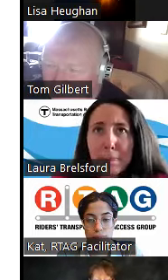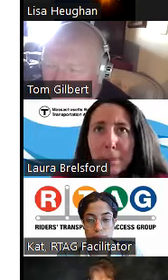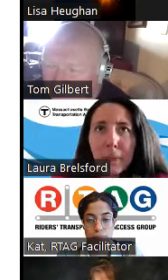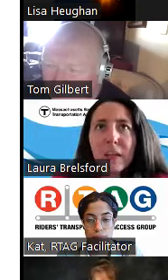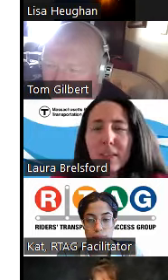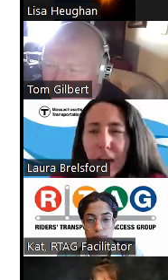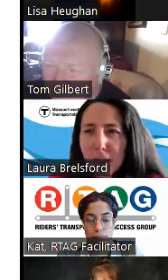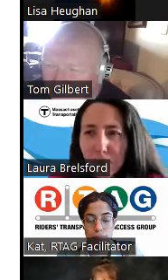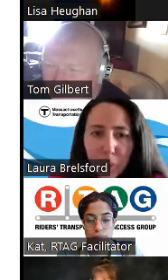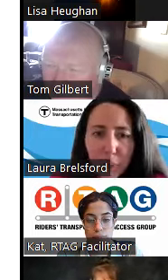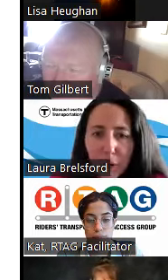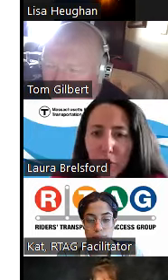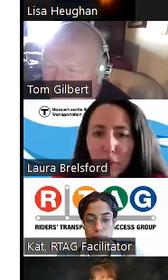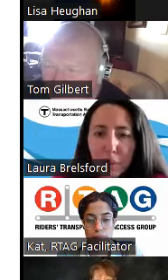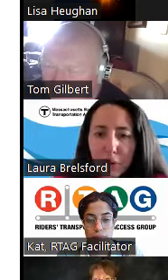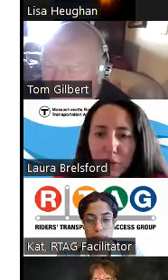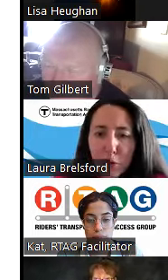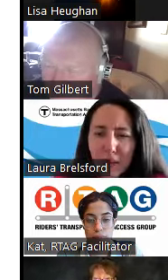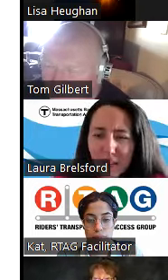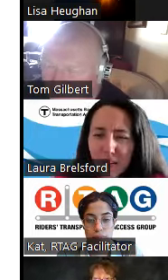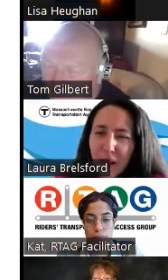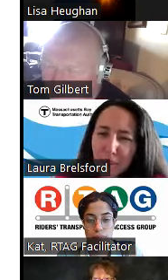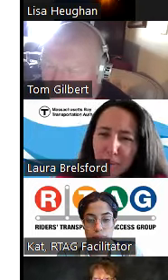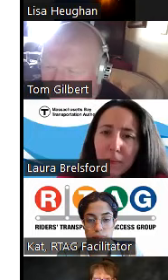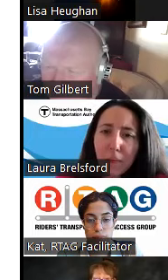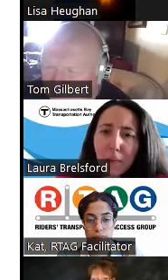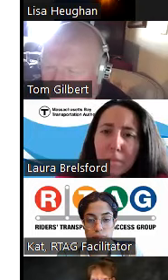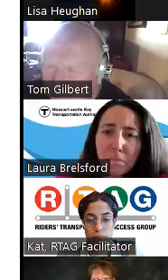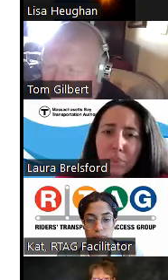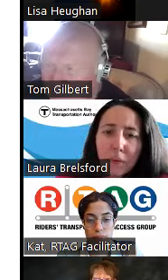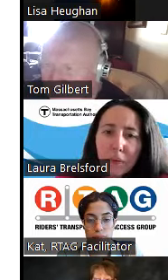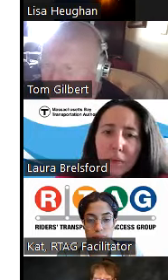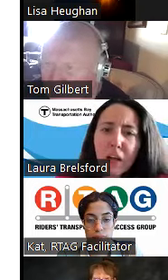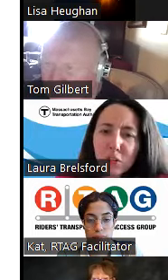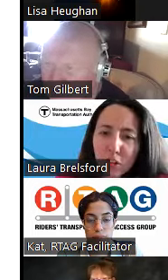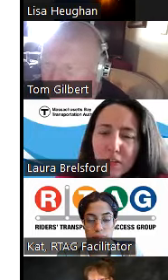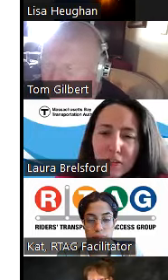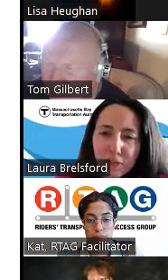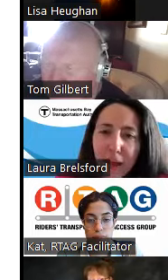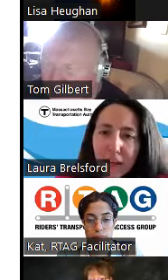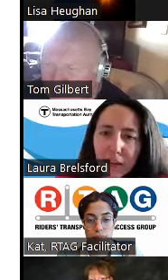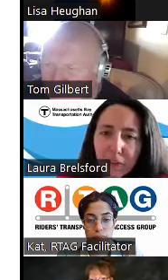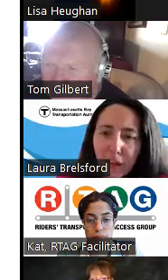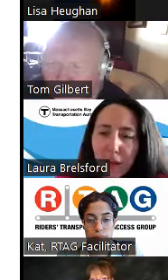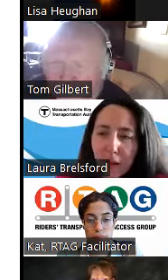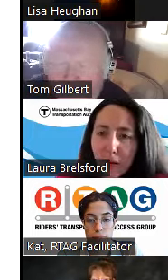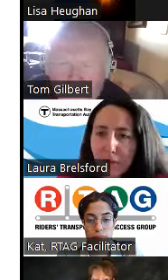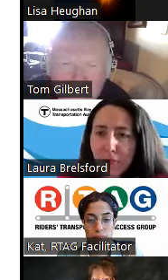something we would ultimately pursue, because it's not not just